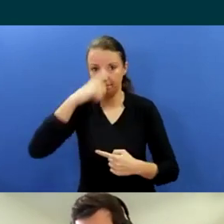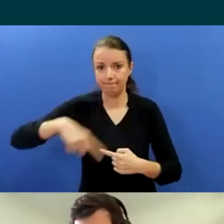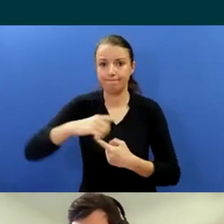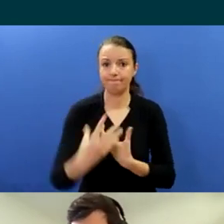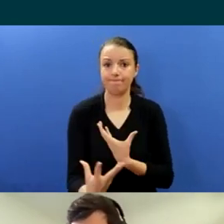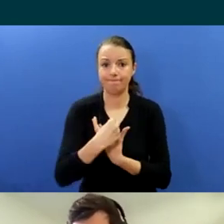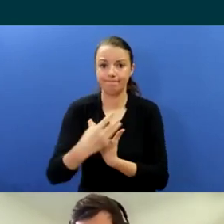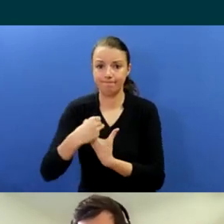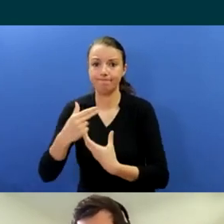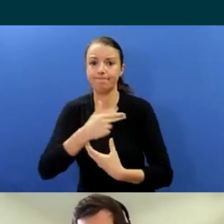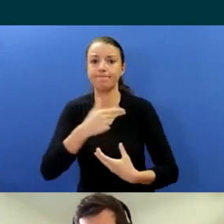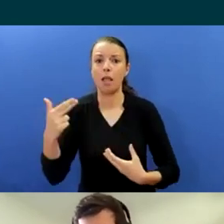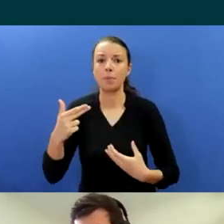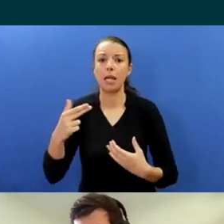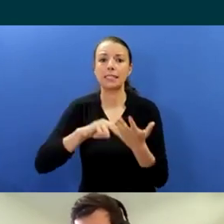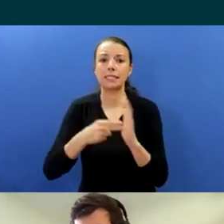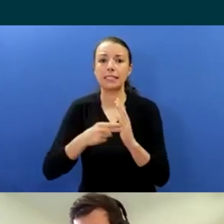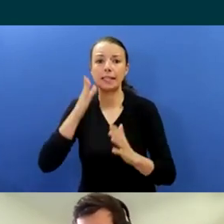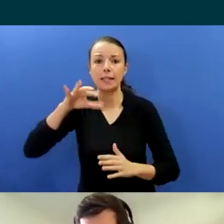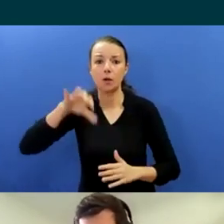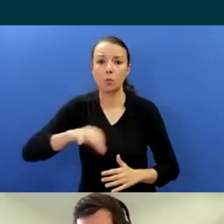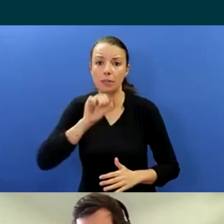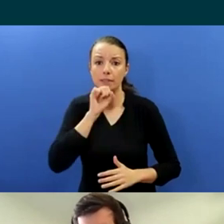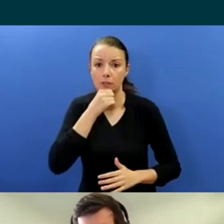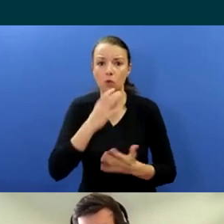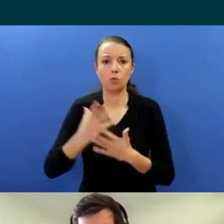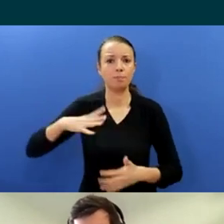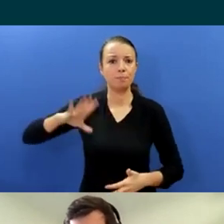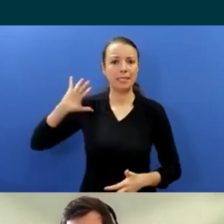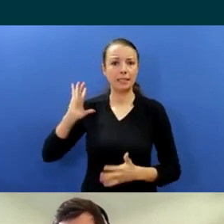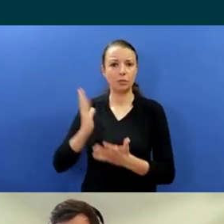years ago. The goal was to incorporate the